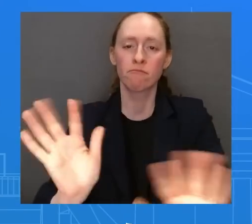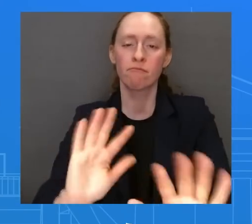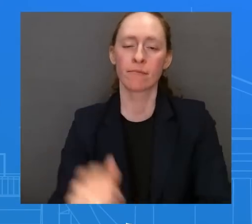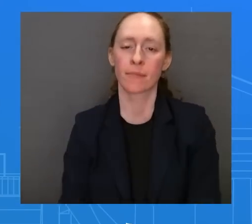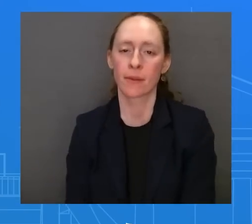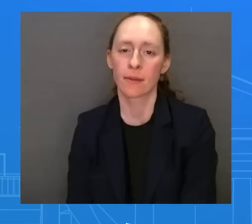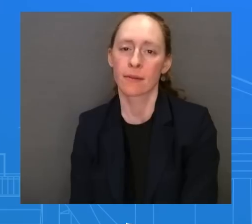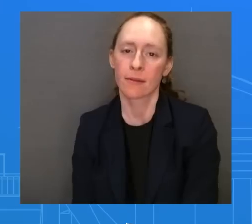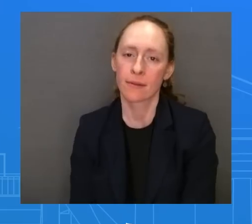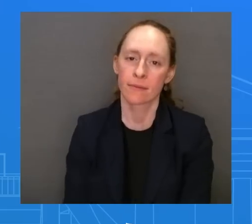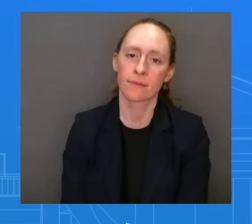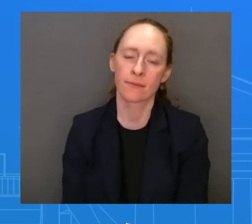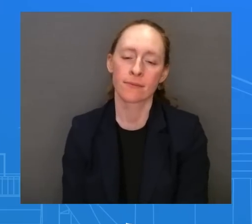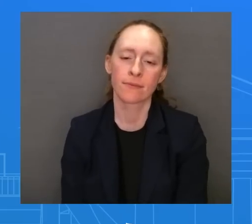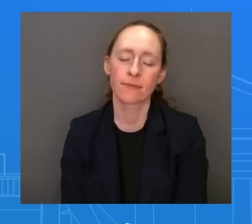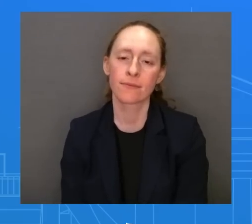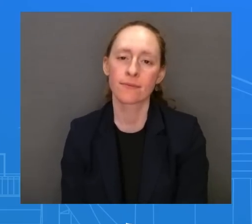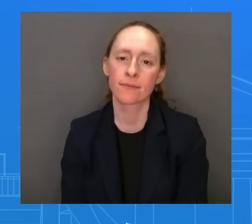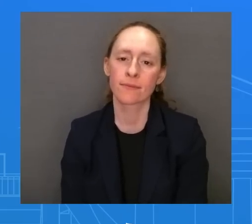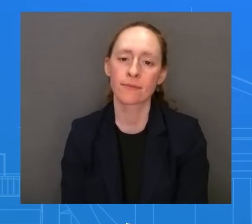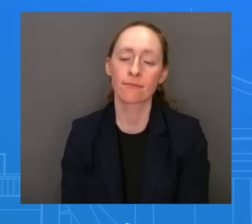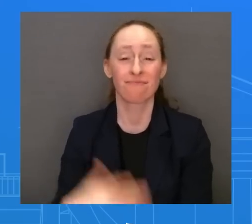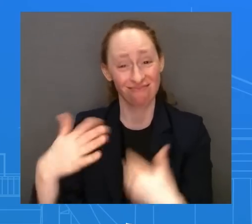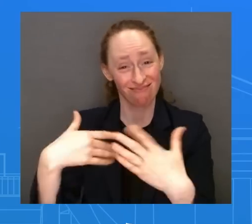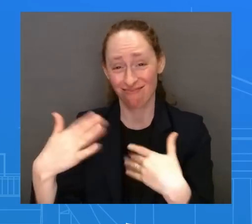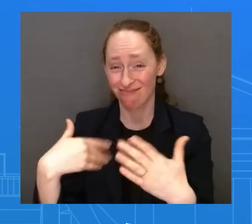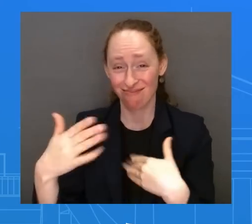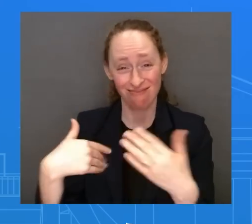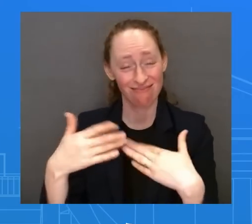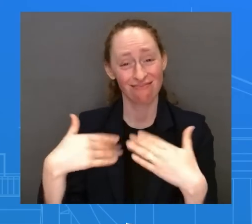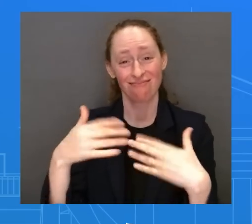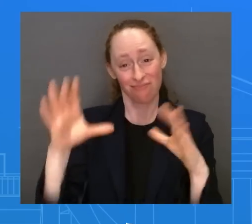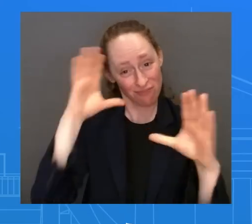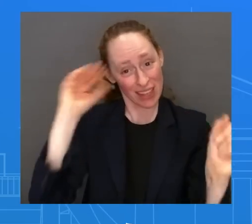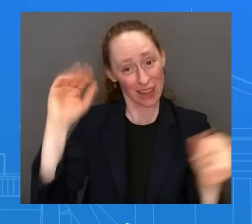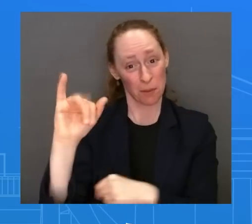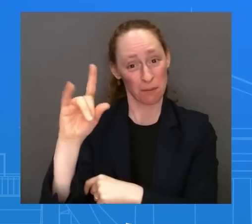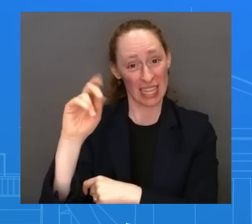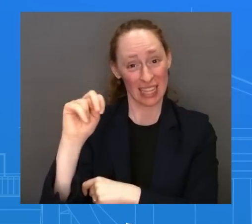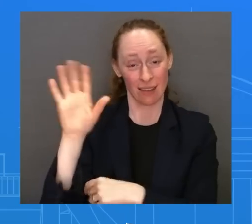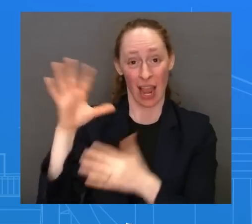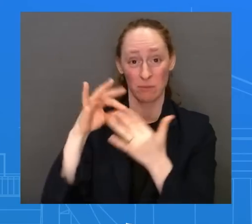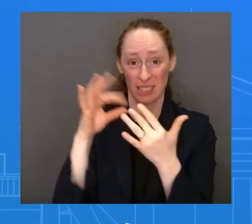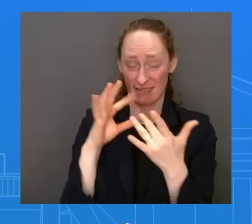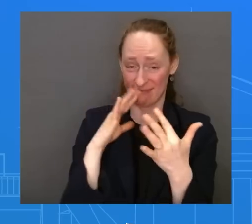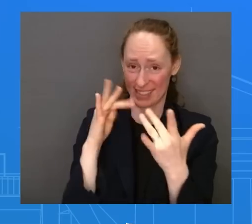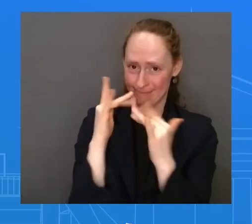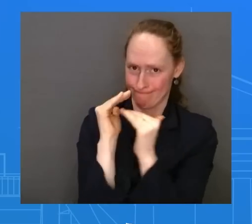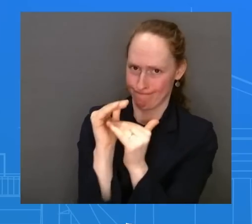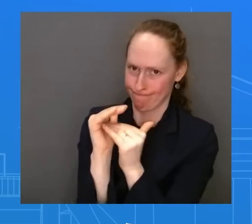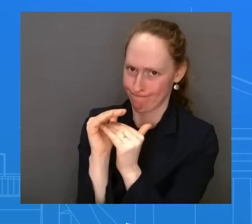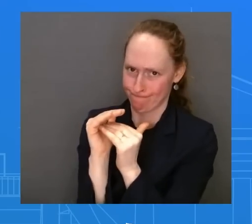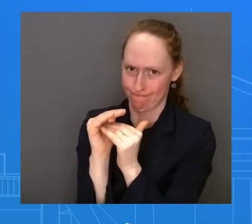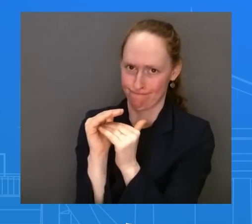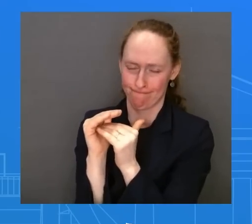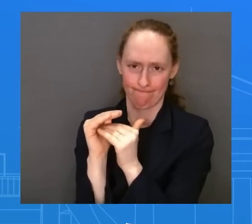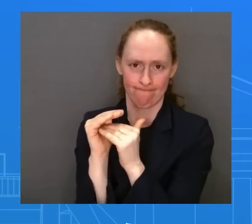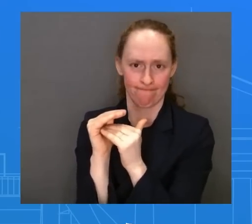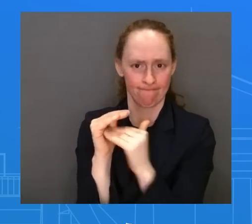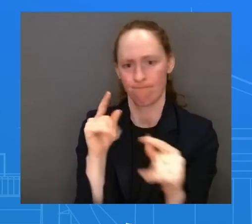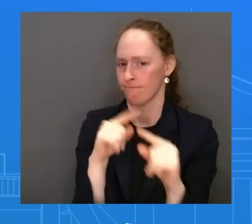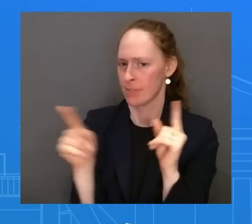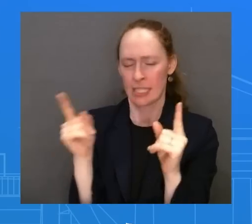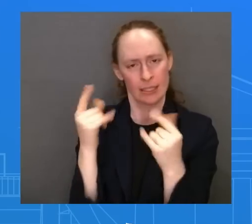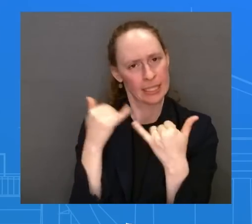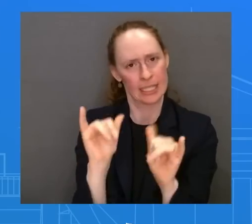his options curtailed President Biden led a deliberate rigorous and inclusive decision-making process that was responsive to